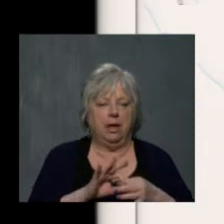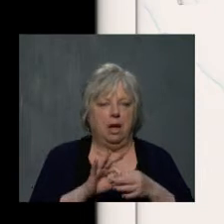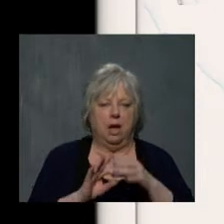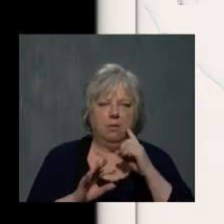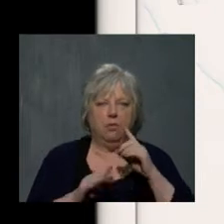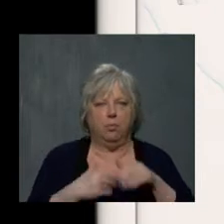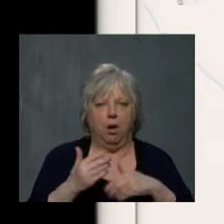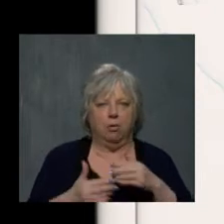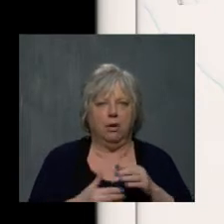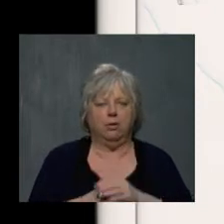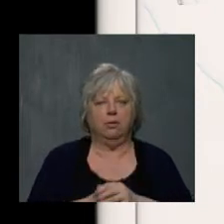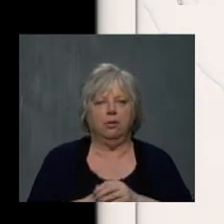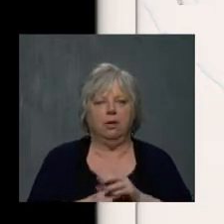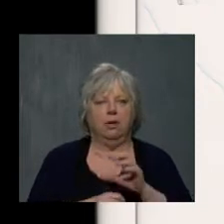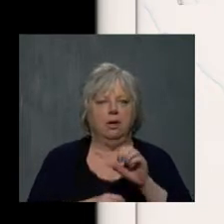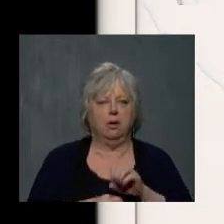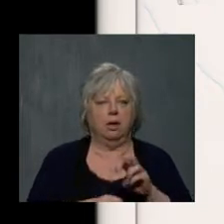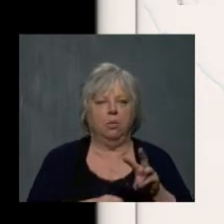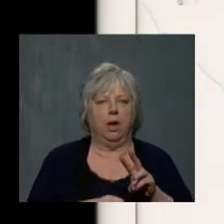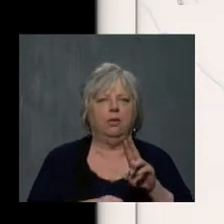notified.